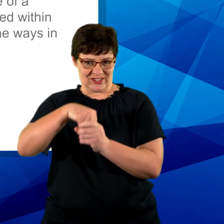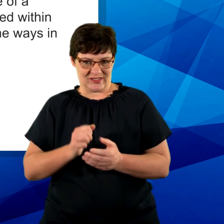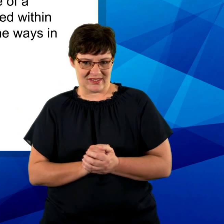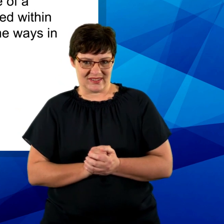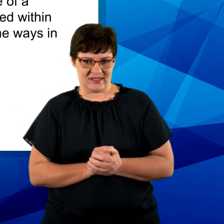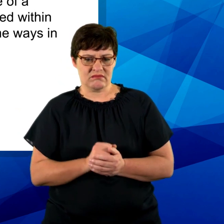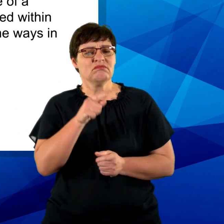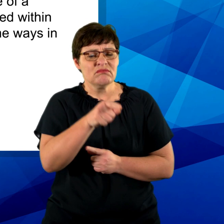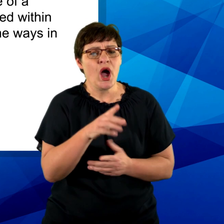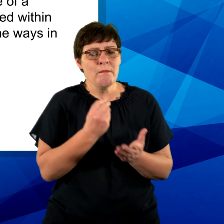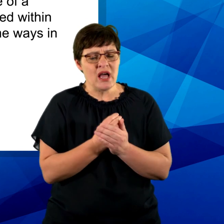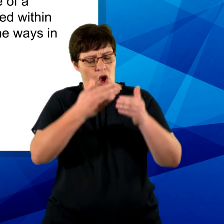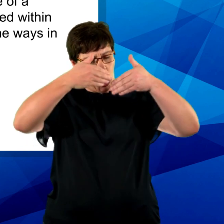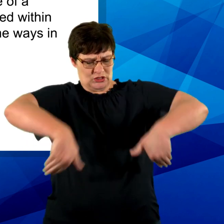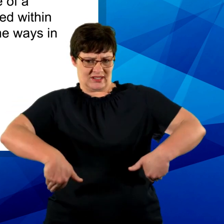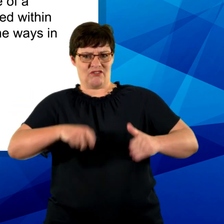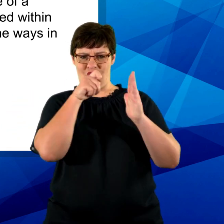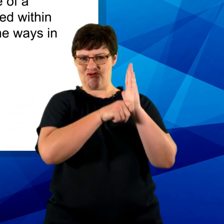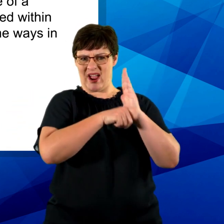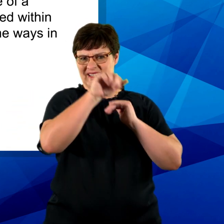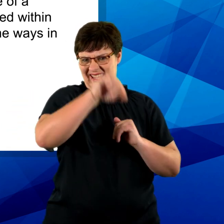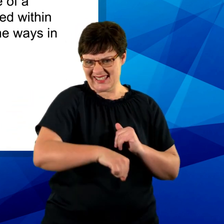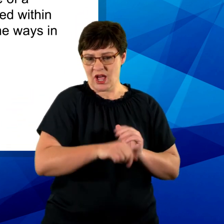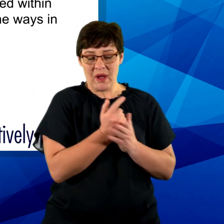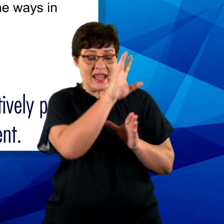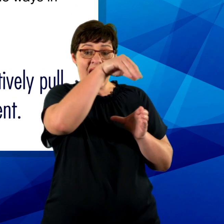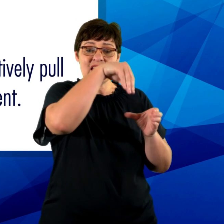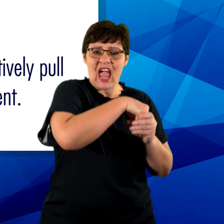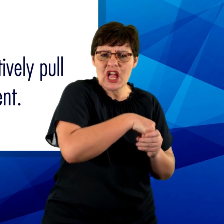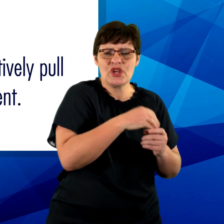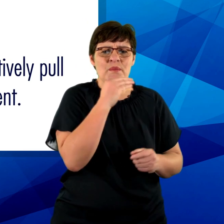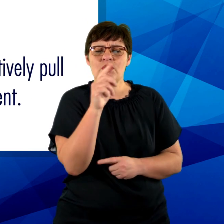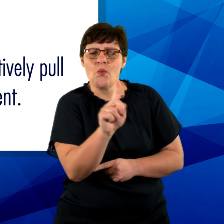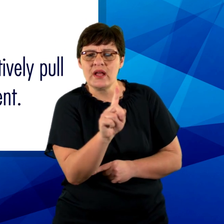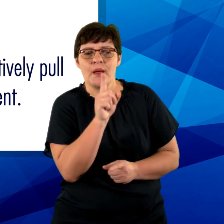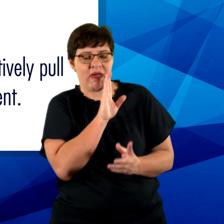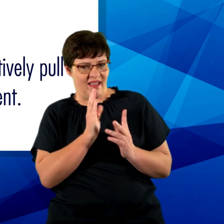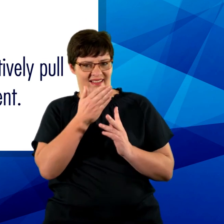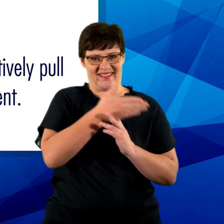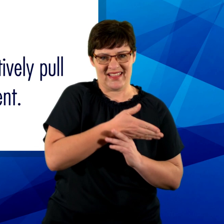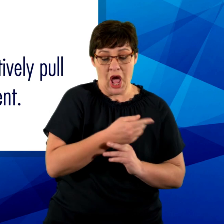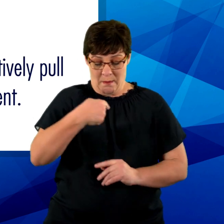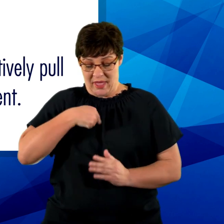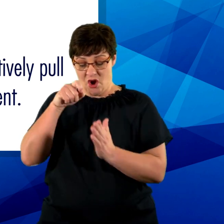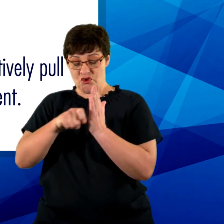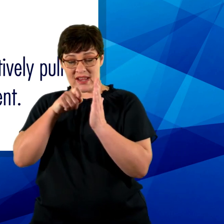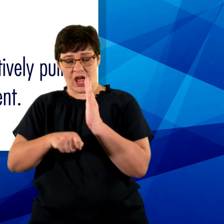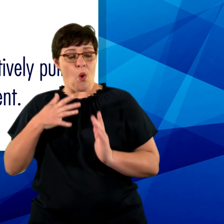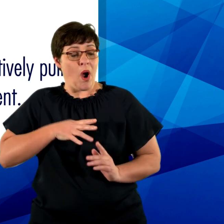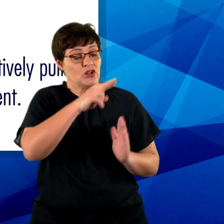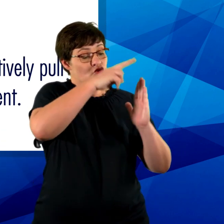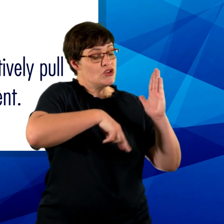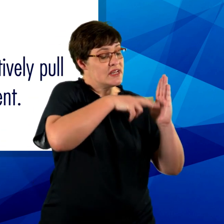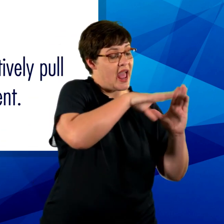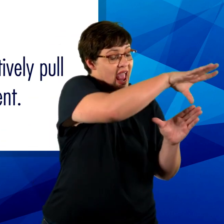should be as objective as possible, the concept of engagement refers to an intervention where writers actively pull readers